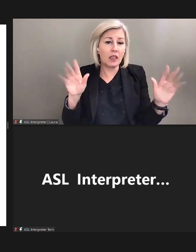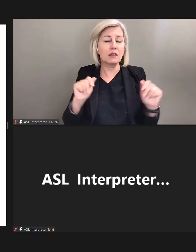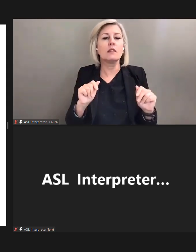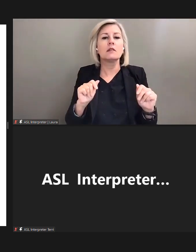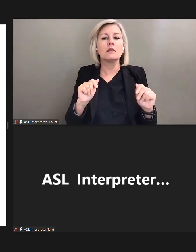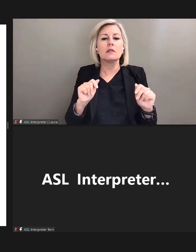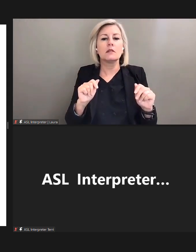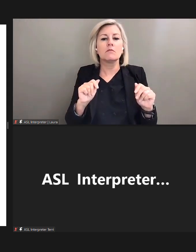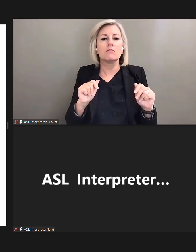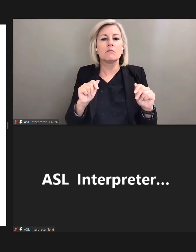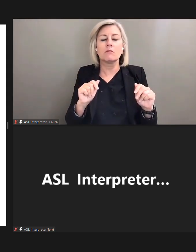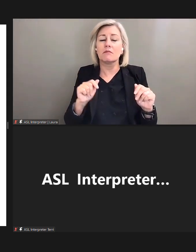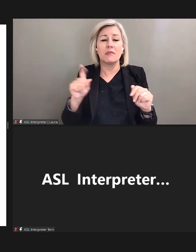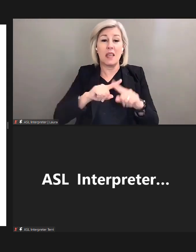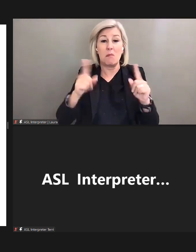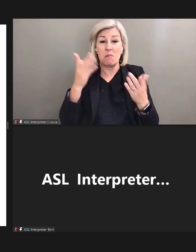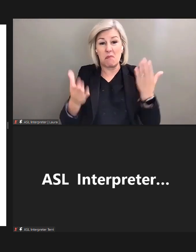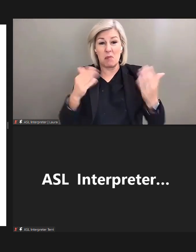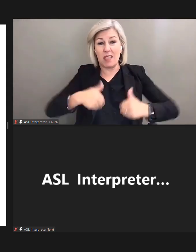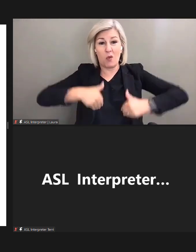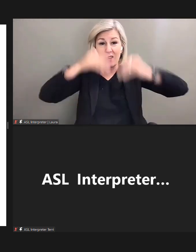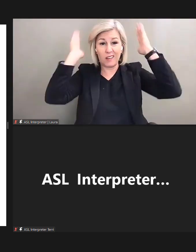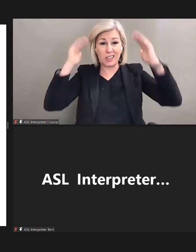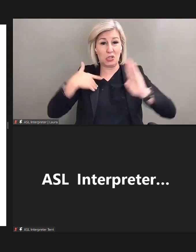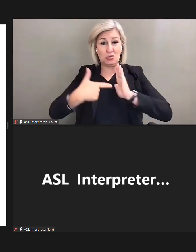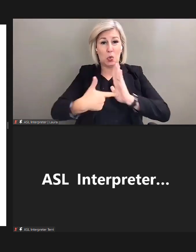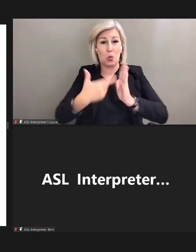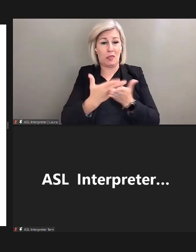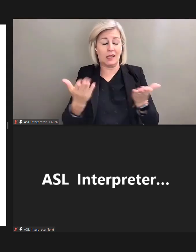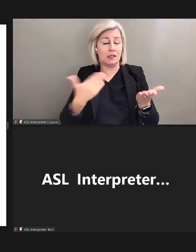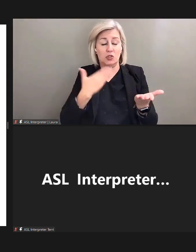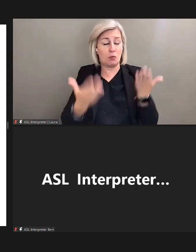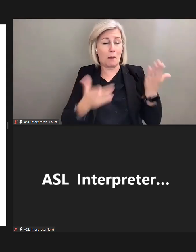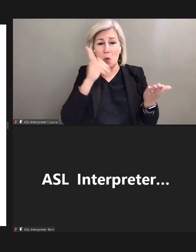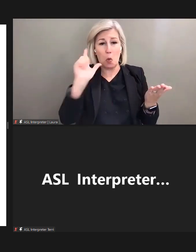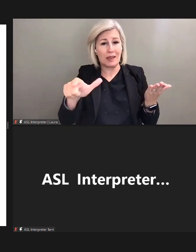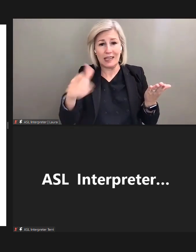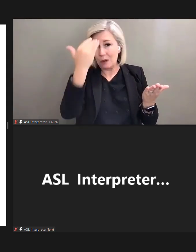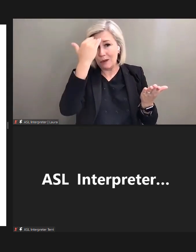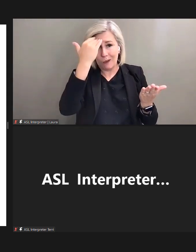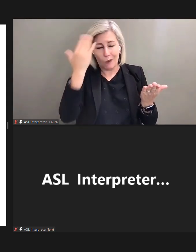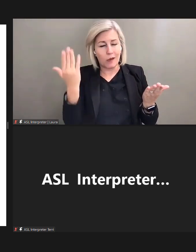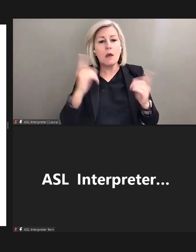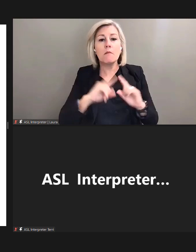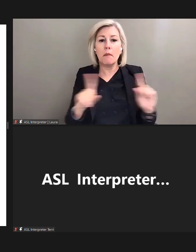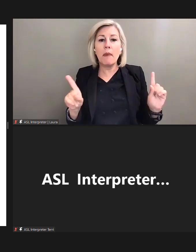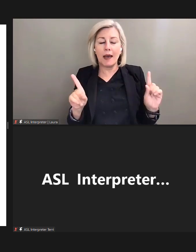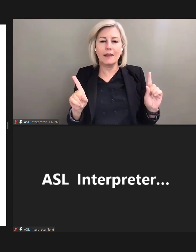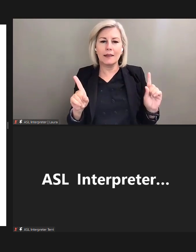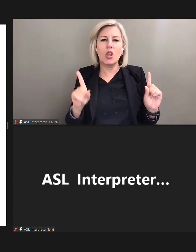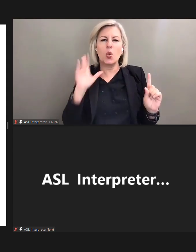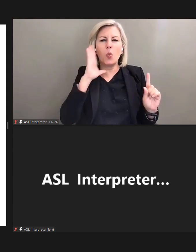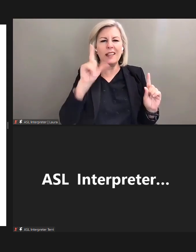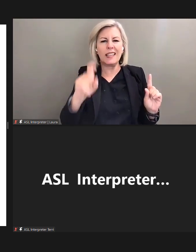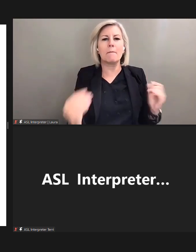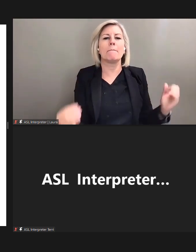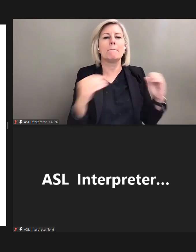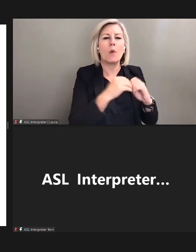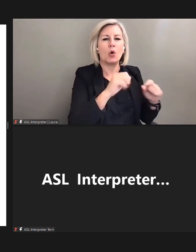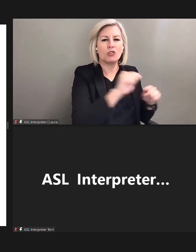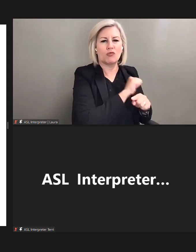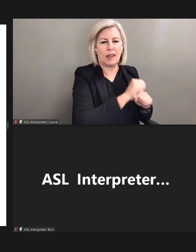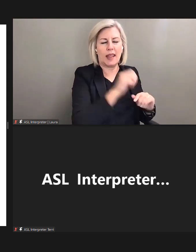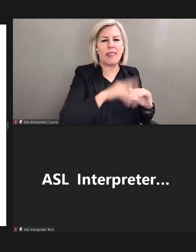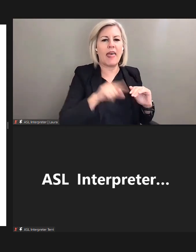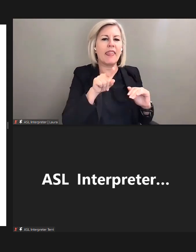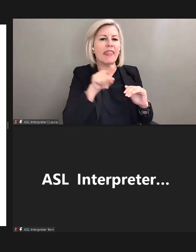They may get way over your head and show you parts you don't even need to know about the equipment, but you're going to need more training than what they